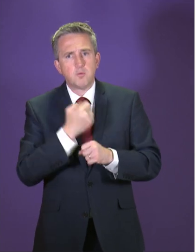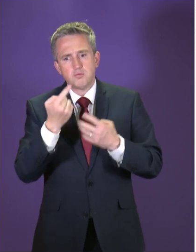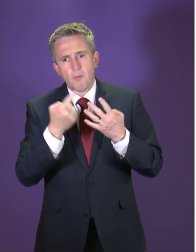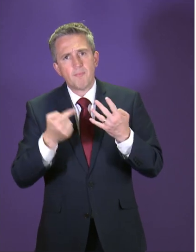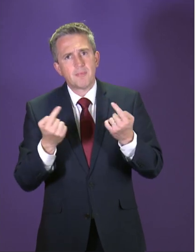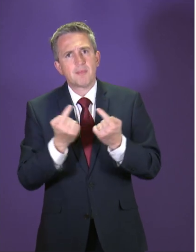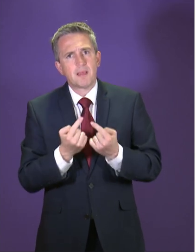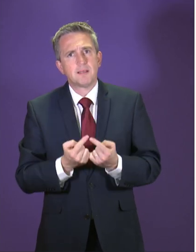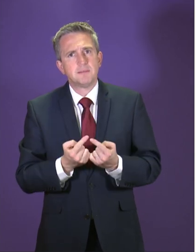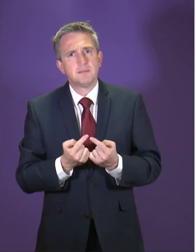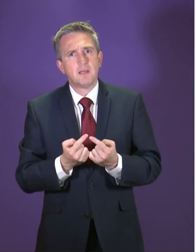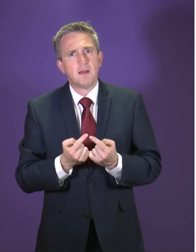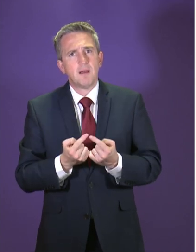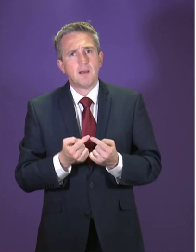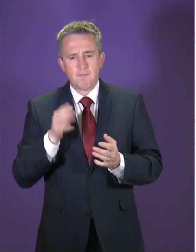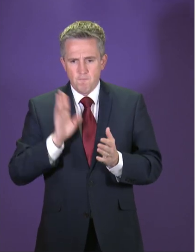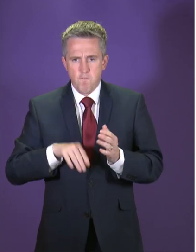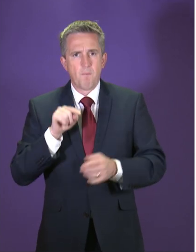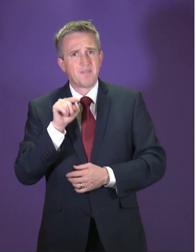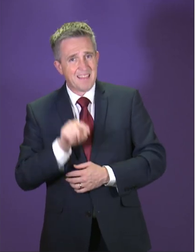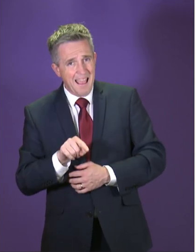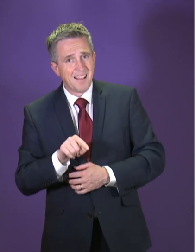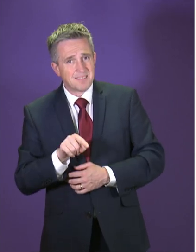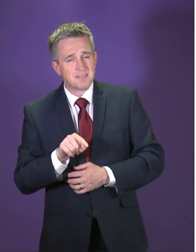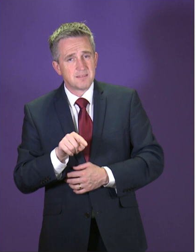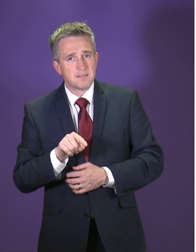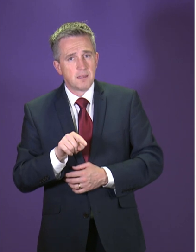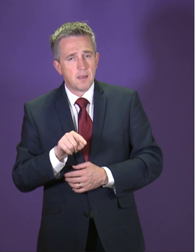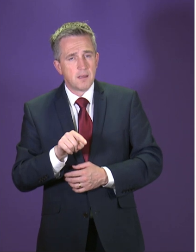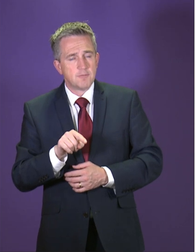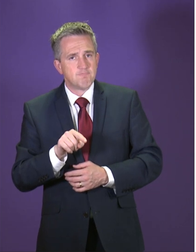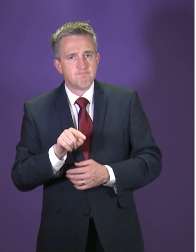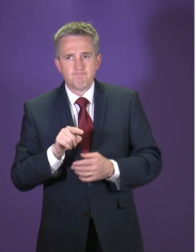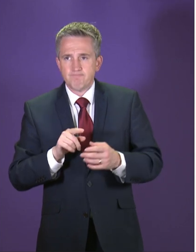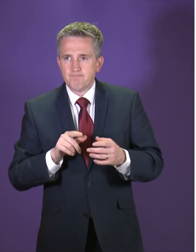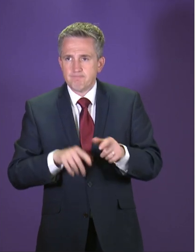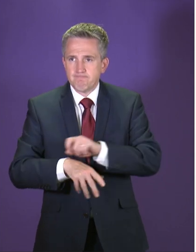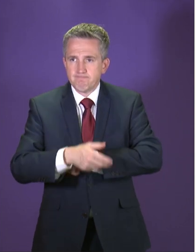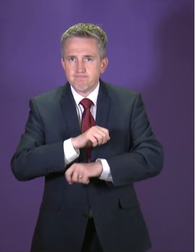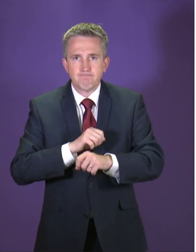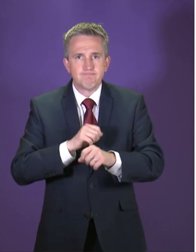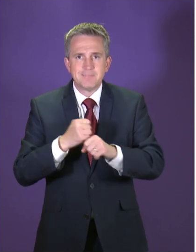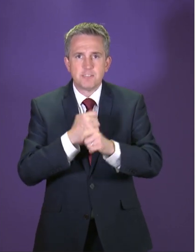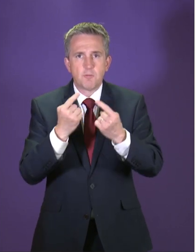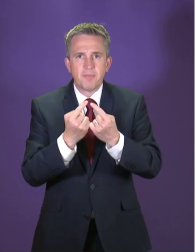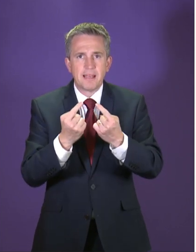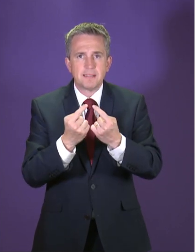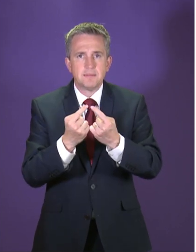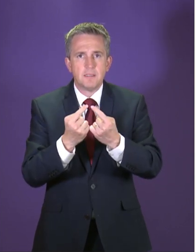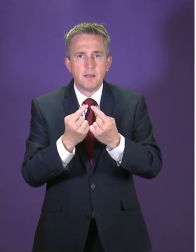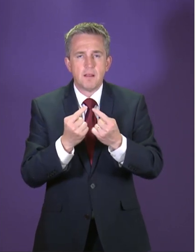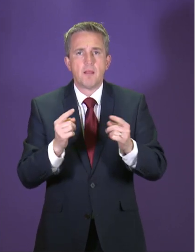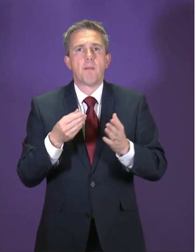Because of that, I started with the idea to do something that money could not